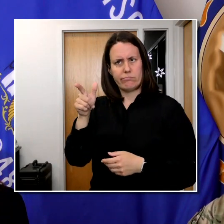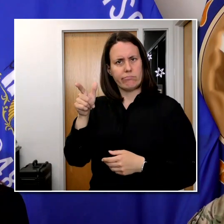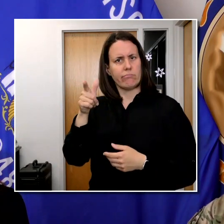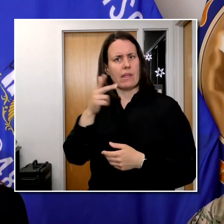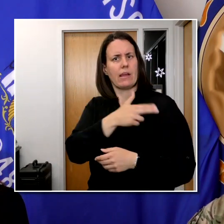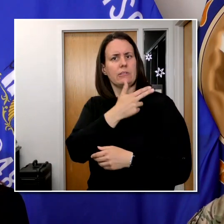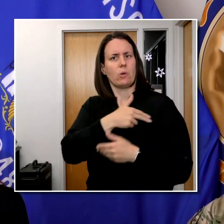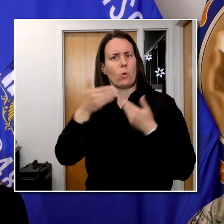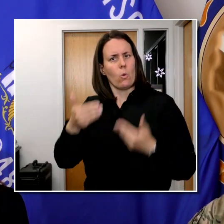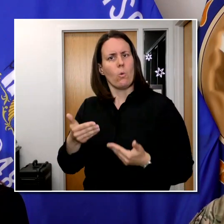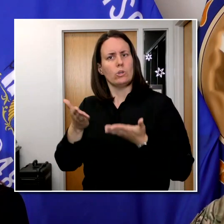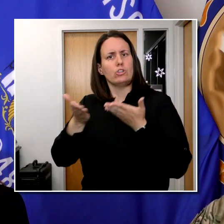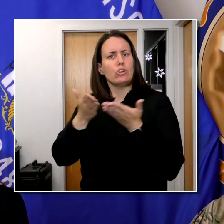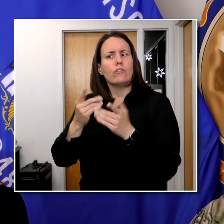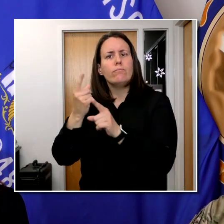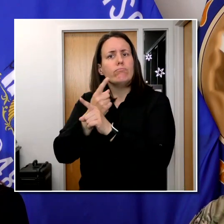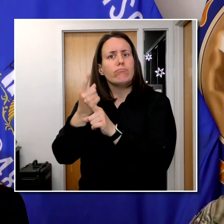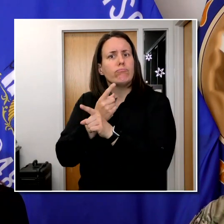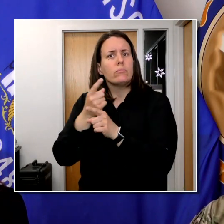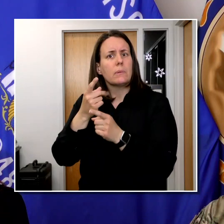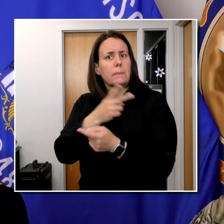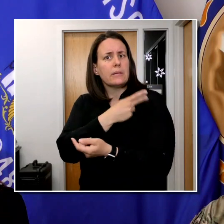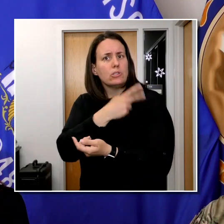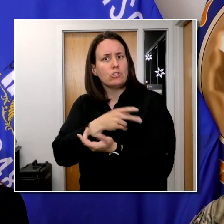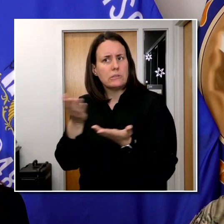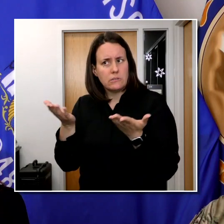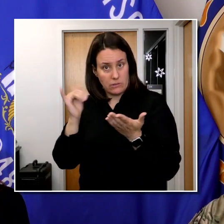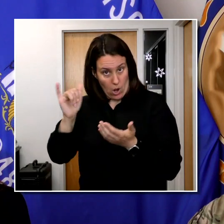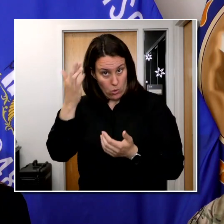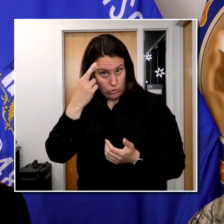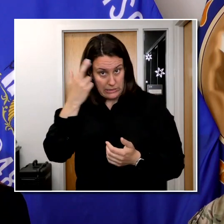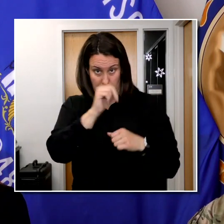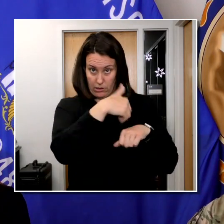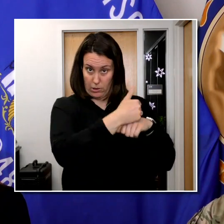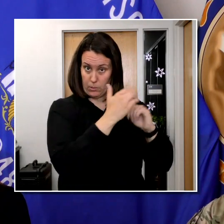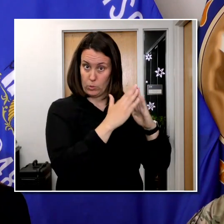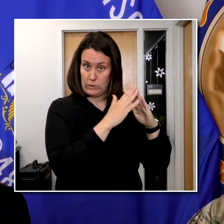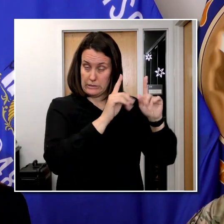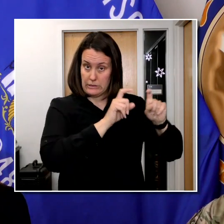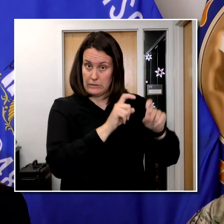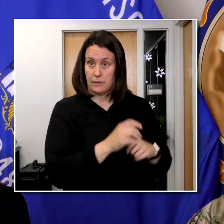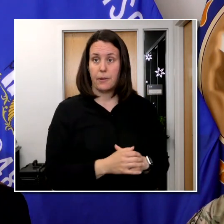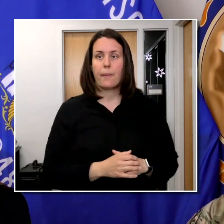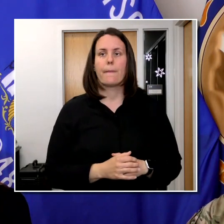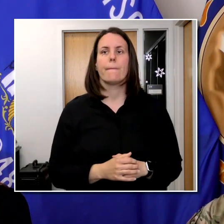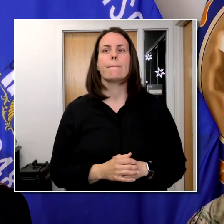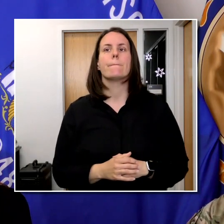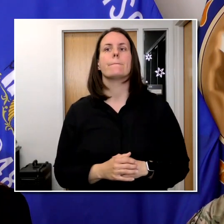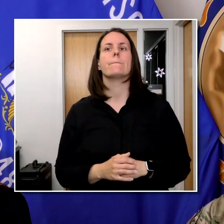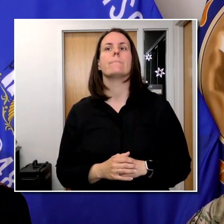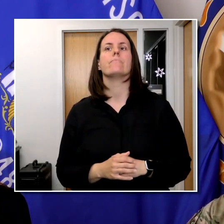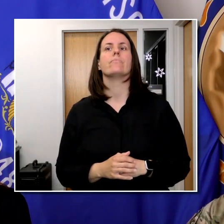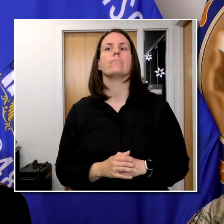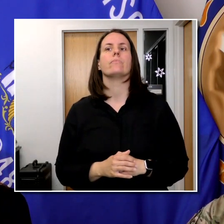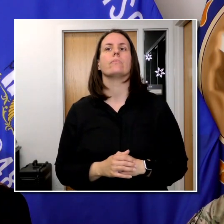with regard to the gateway metrics that were released today, I noticed that one seemed to have changed.